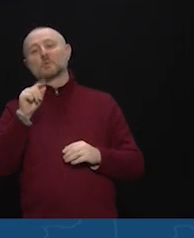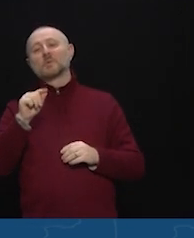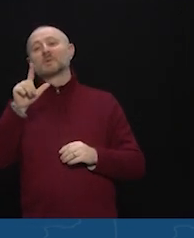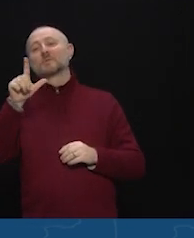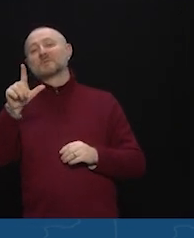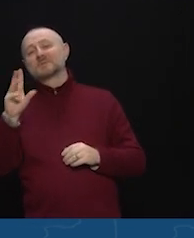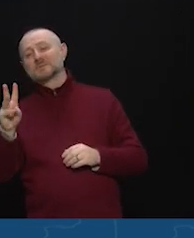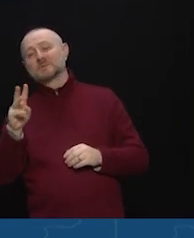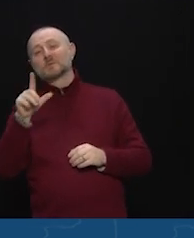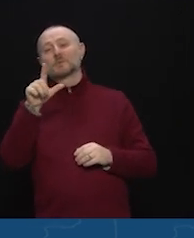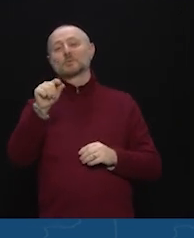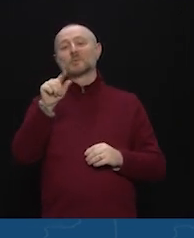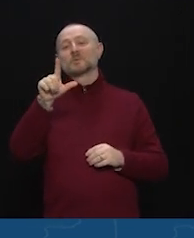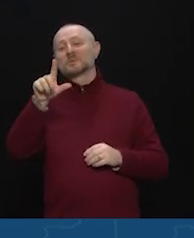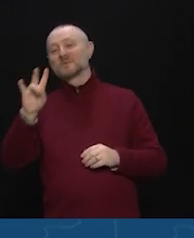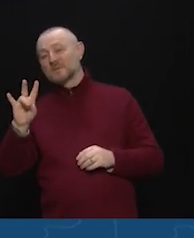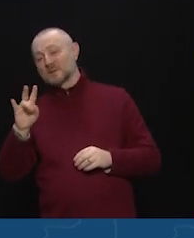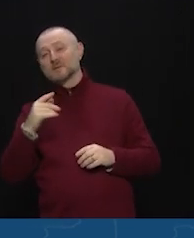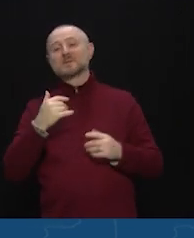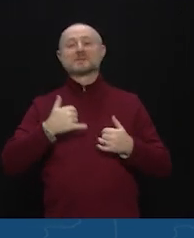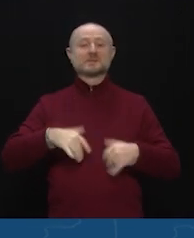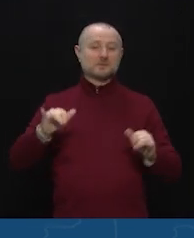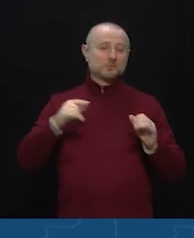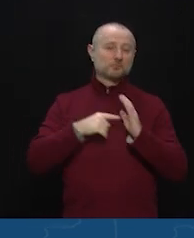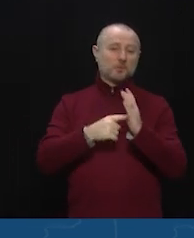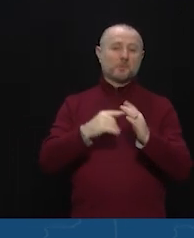still have a balanced plan.